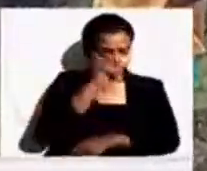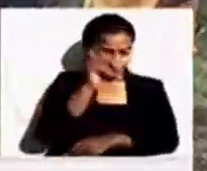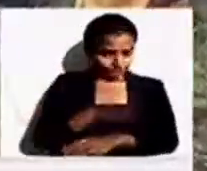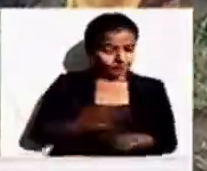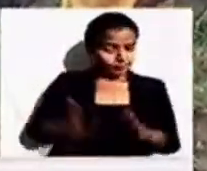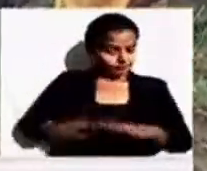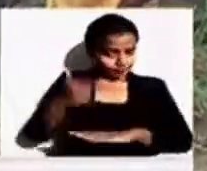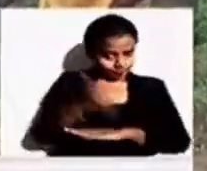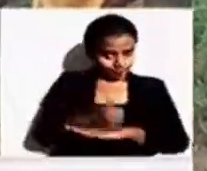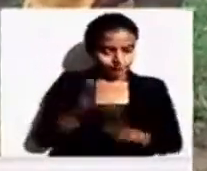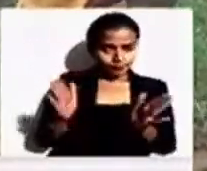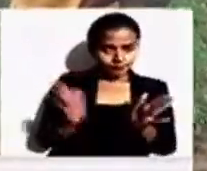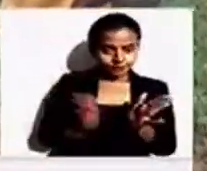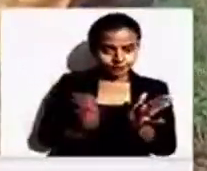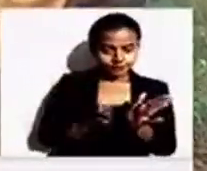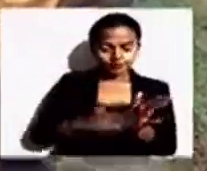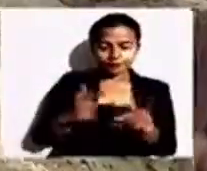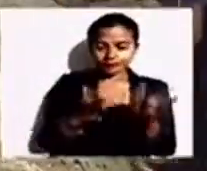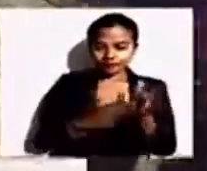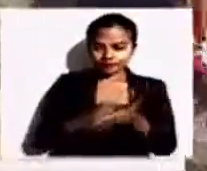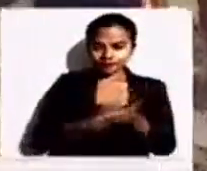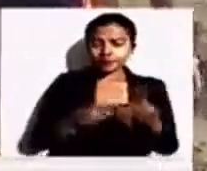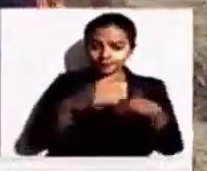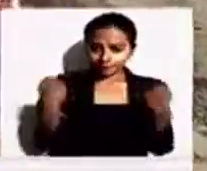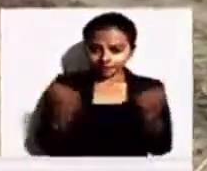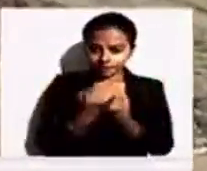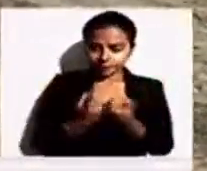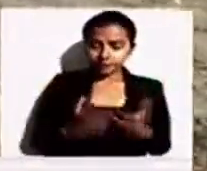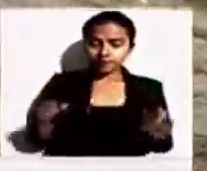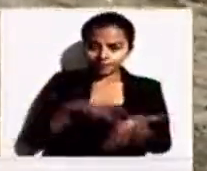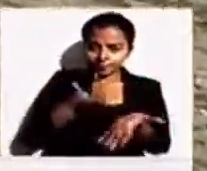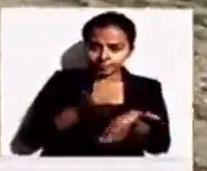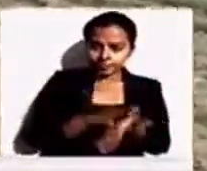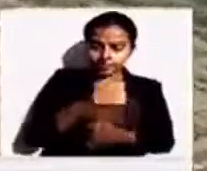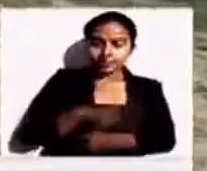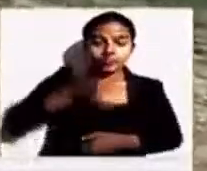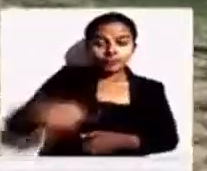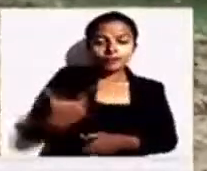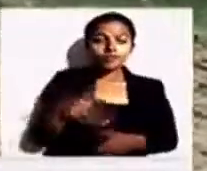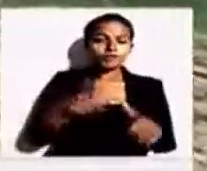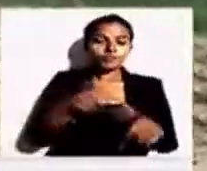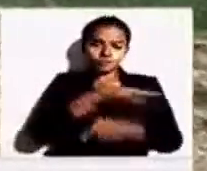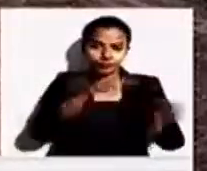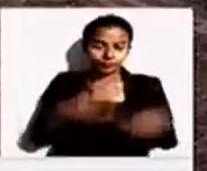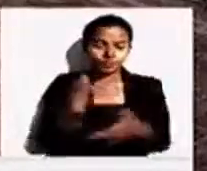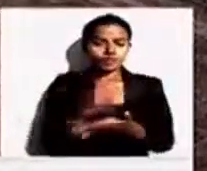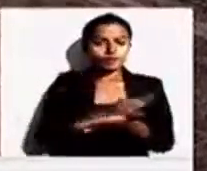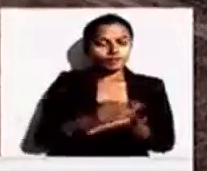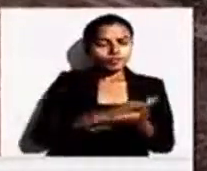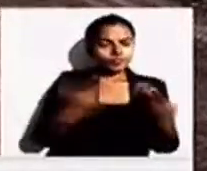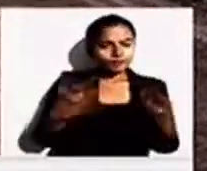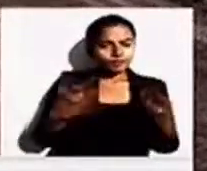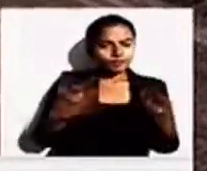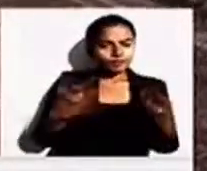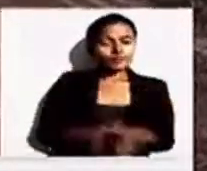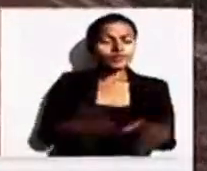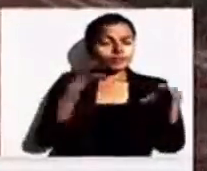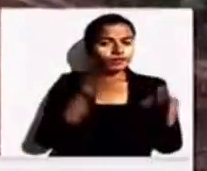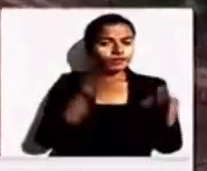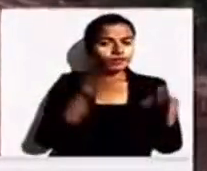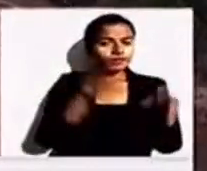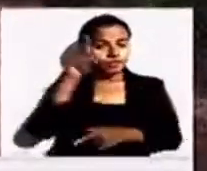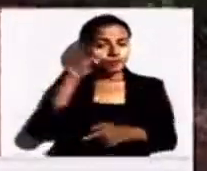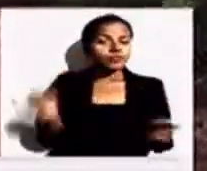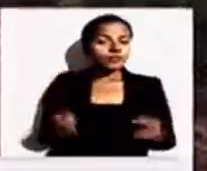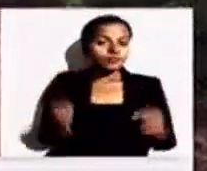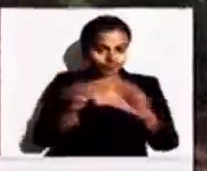Authority permitted to clear about 500 acres of land for a proposed agriculture and livestock development project. Accordingly, a